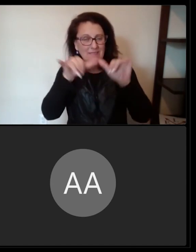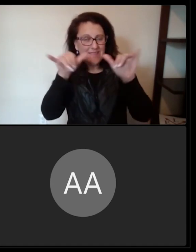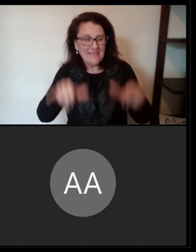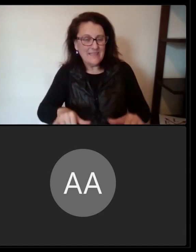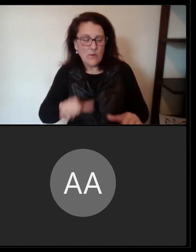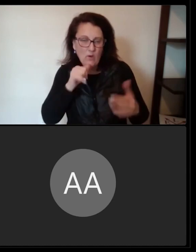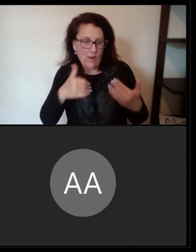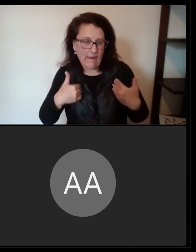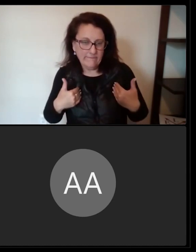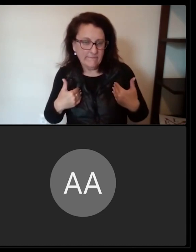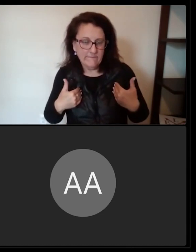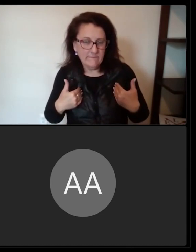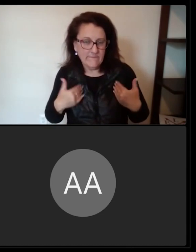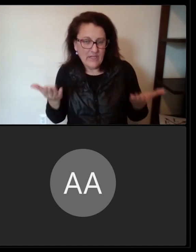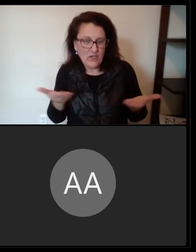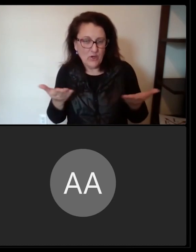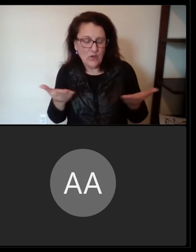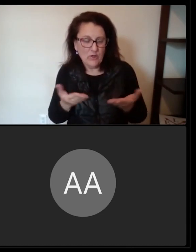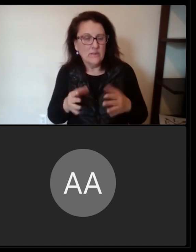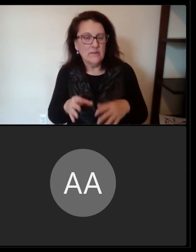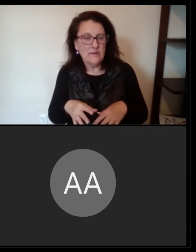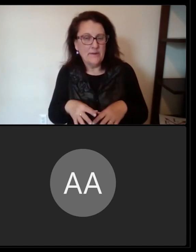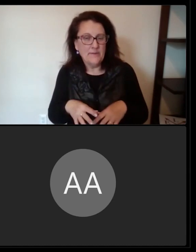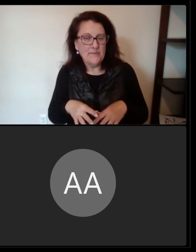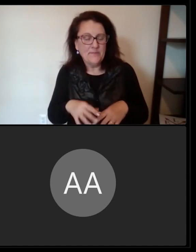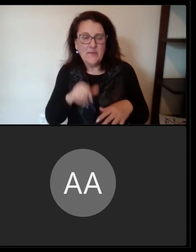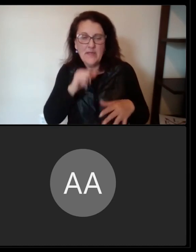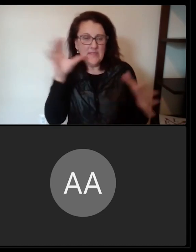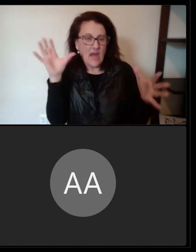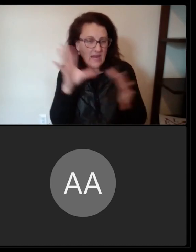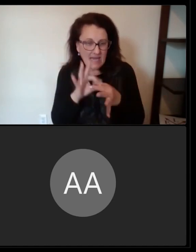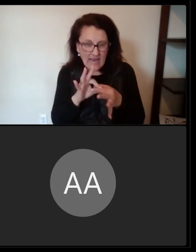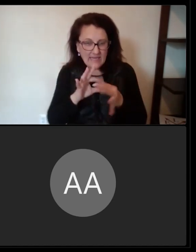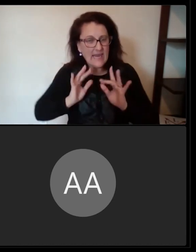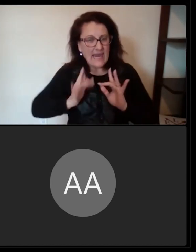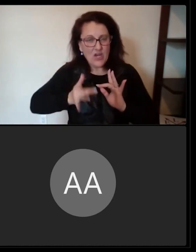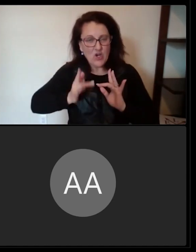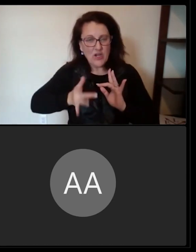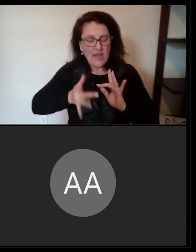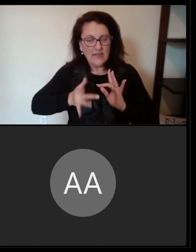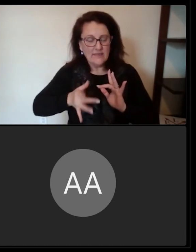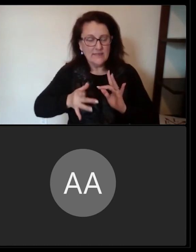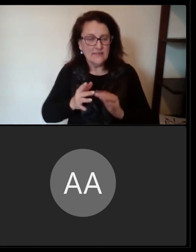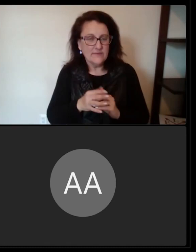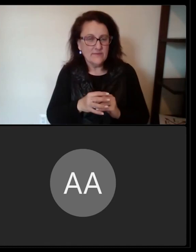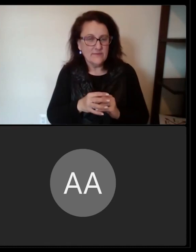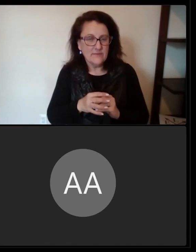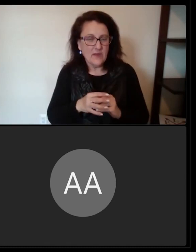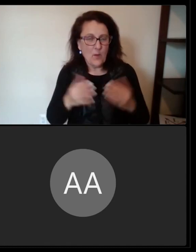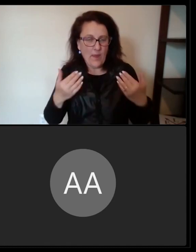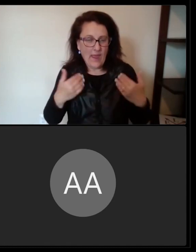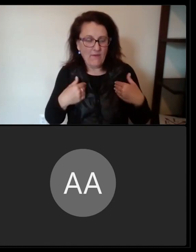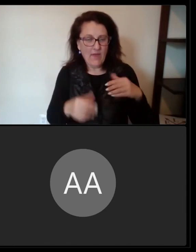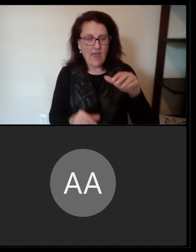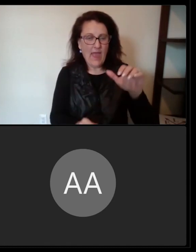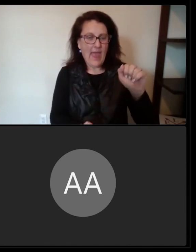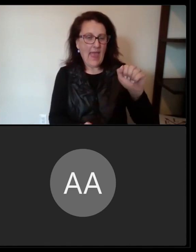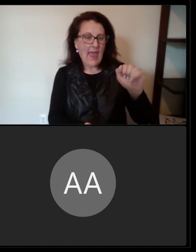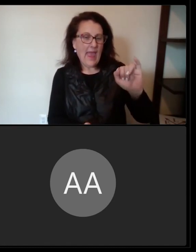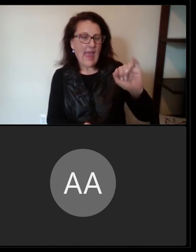It's again, going back to not connected to the internet, it is an air-gapped server along with